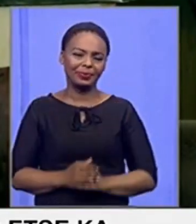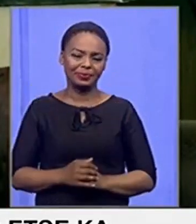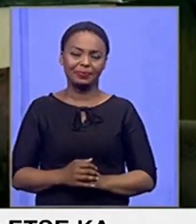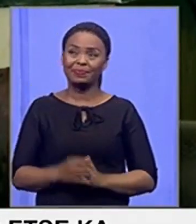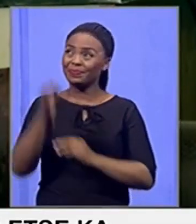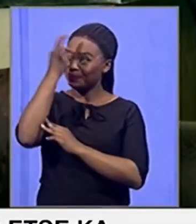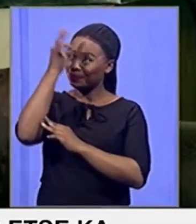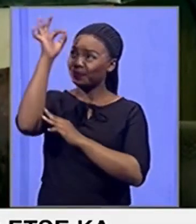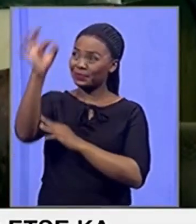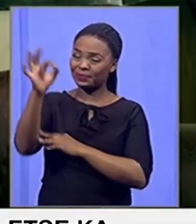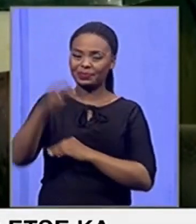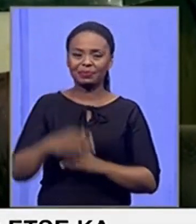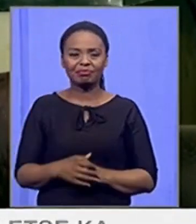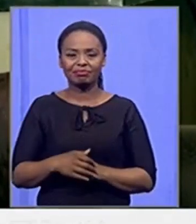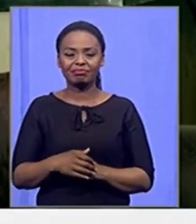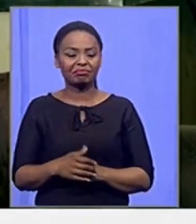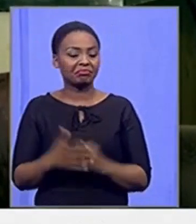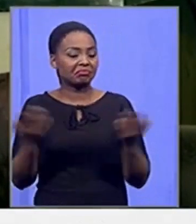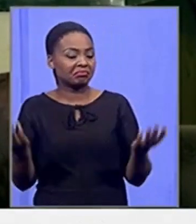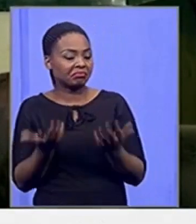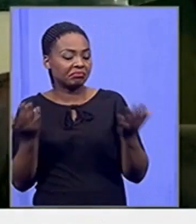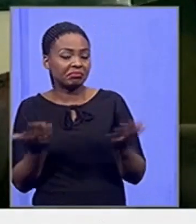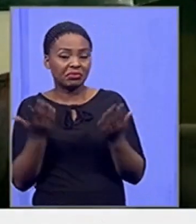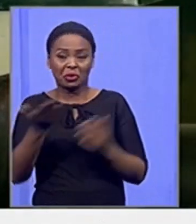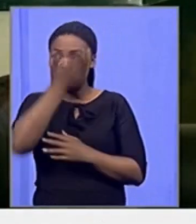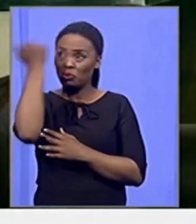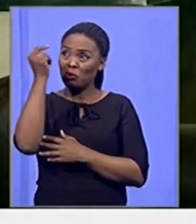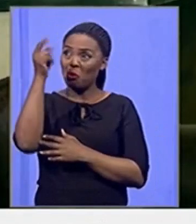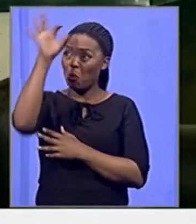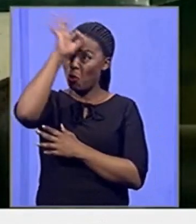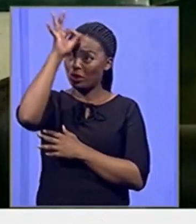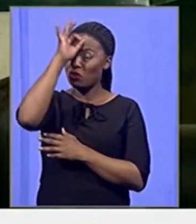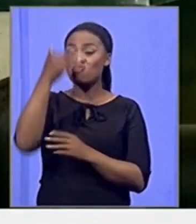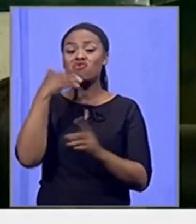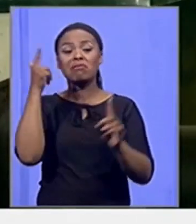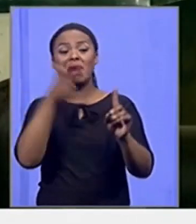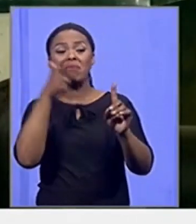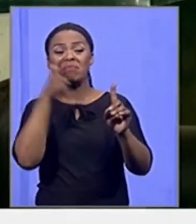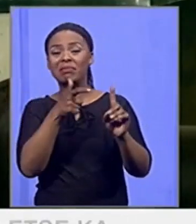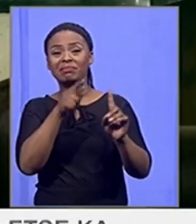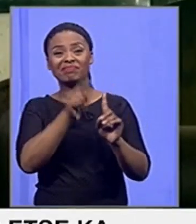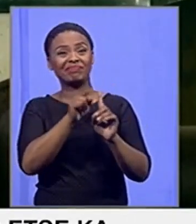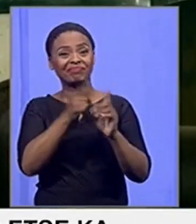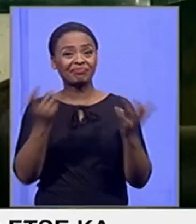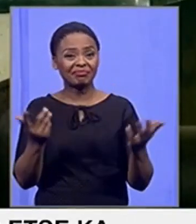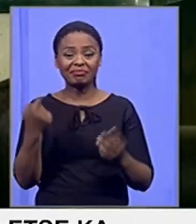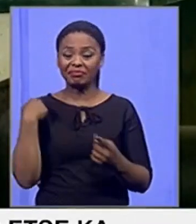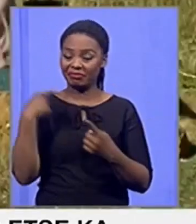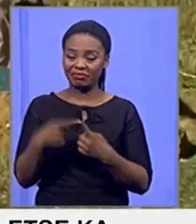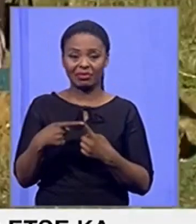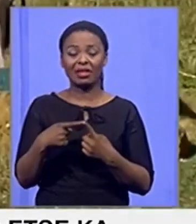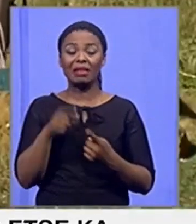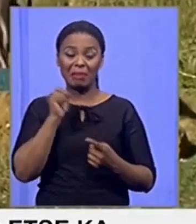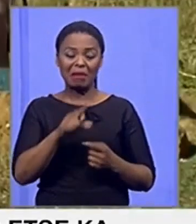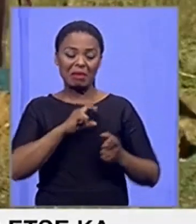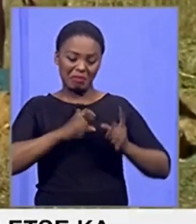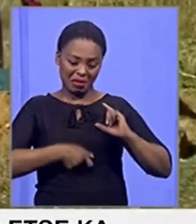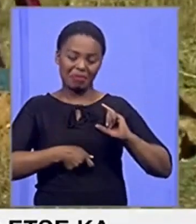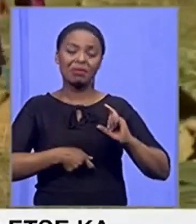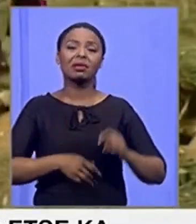mo TRC ha re so tsebe le ponesa le thuntseng mofu is painful relief.